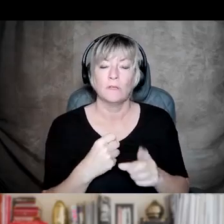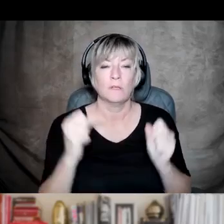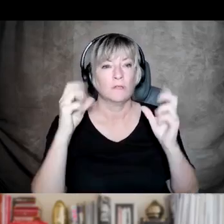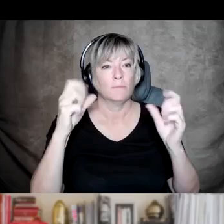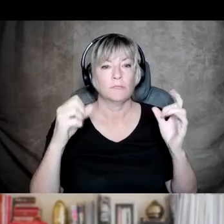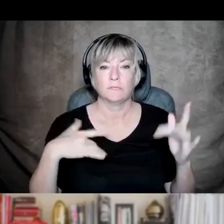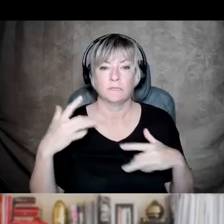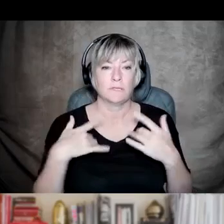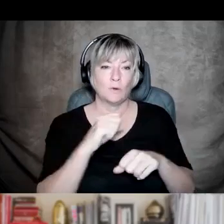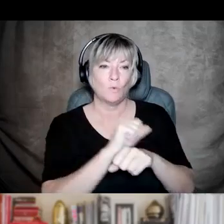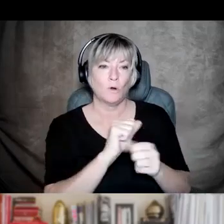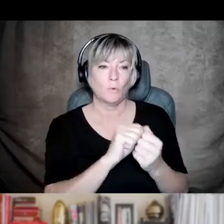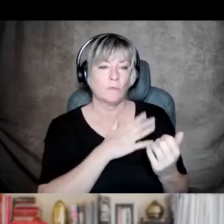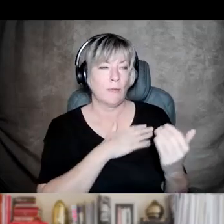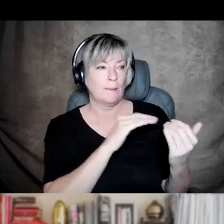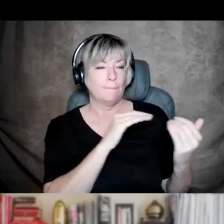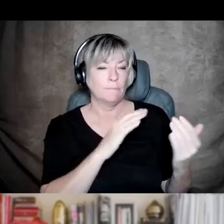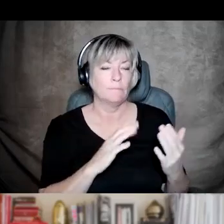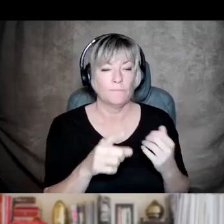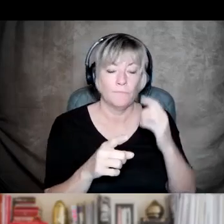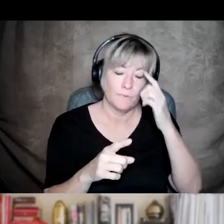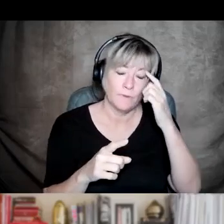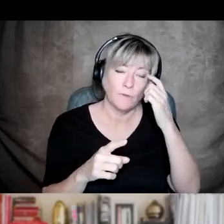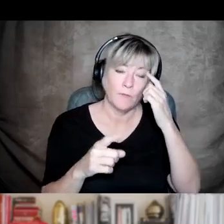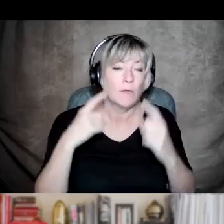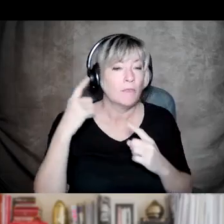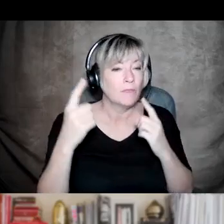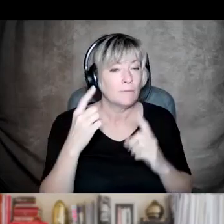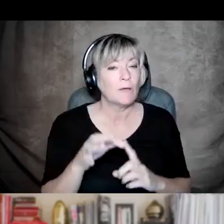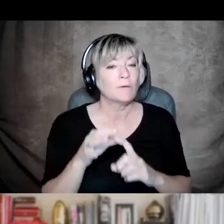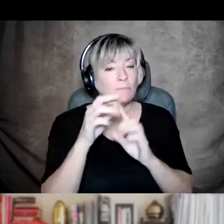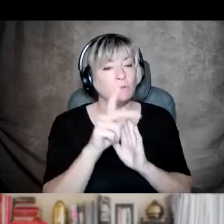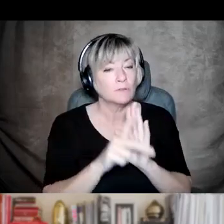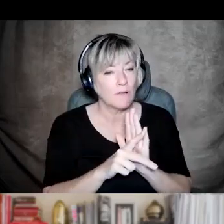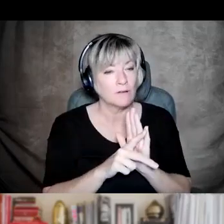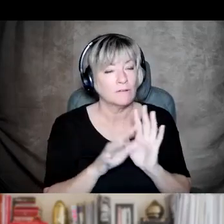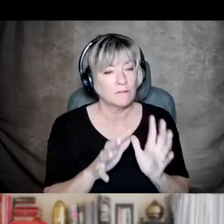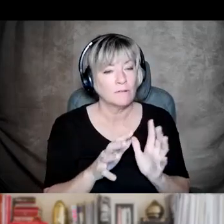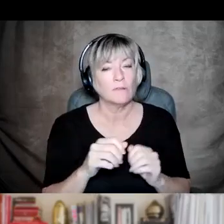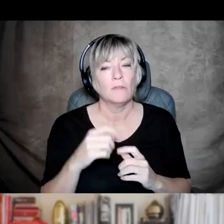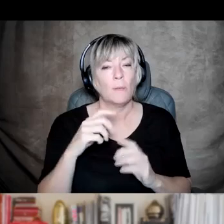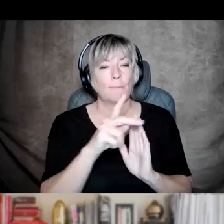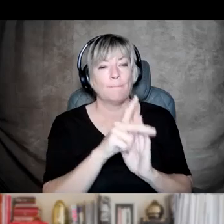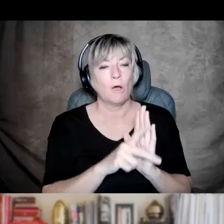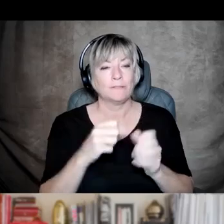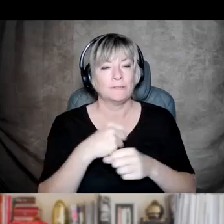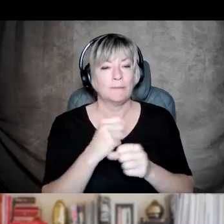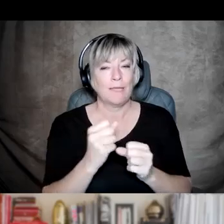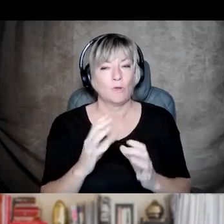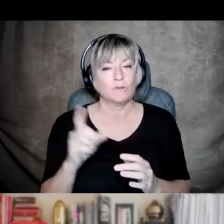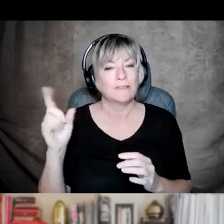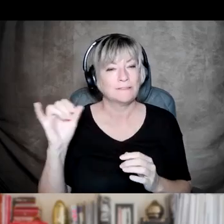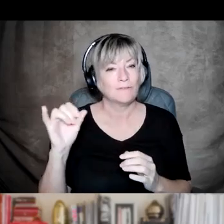to like work with peers on this. But I think what we're thinking a lot about, especially in a policy context, is that policymakers also similarly advance